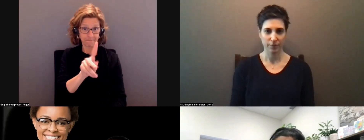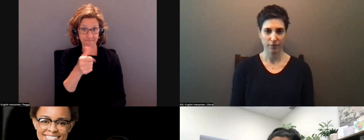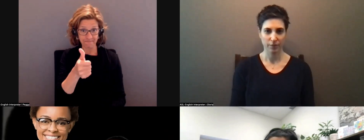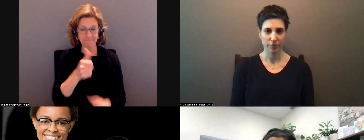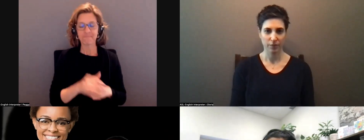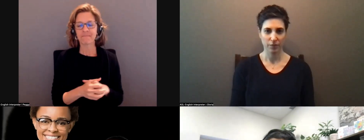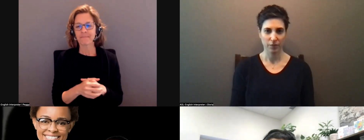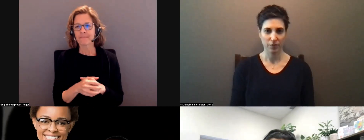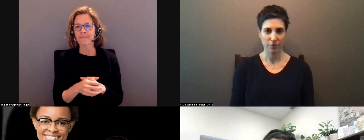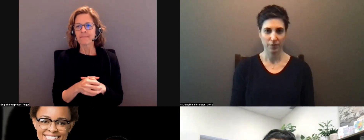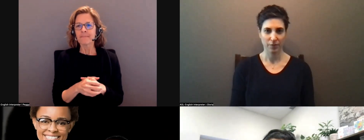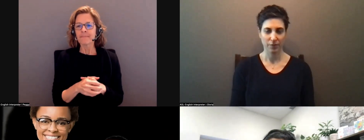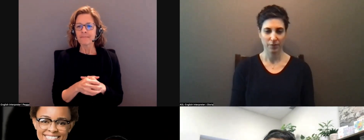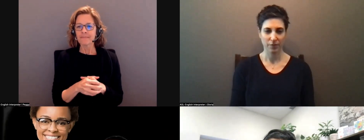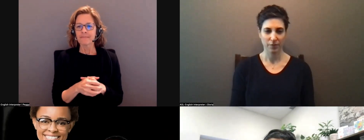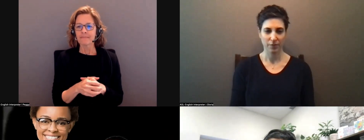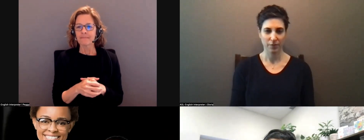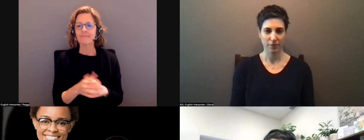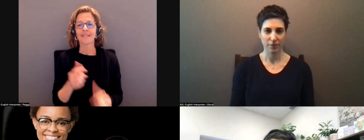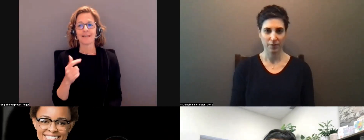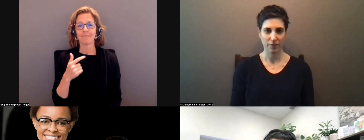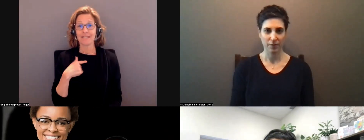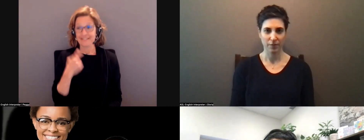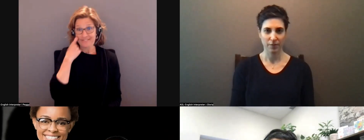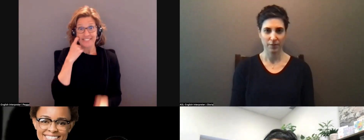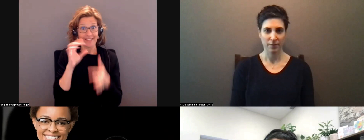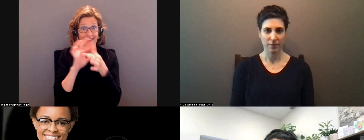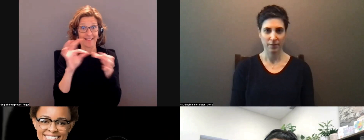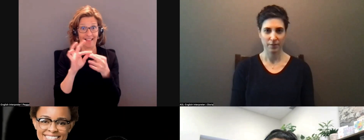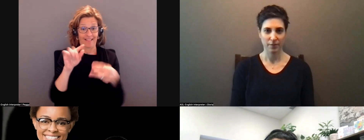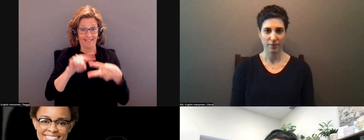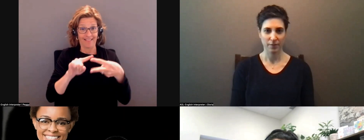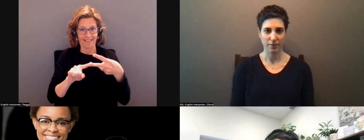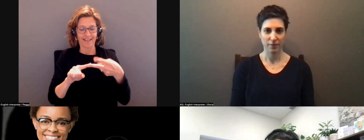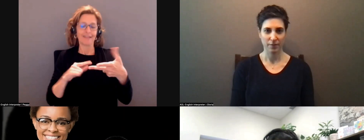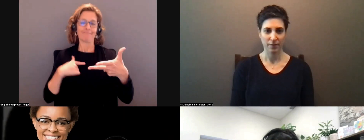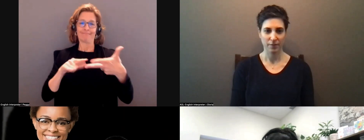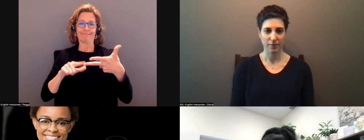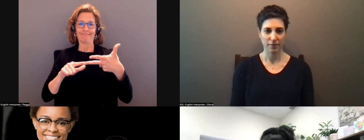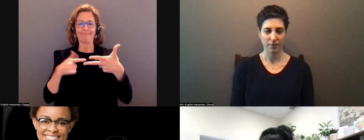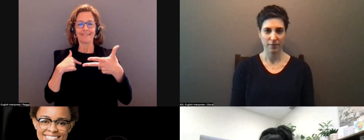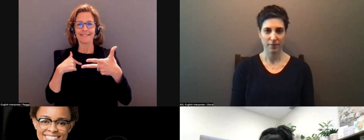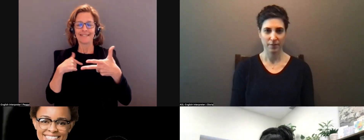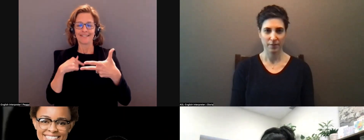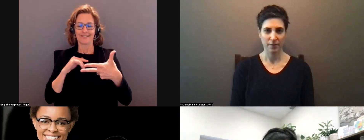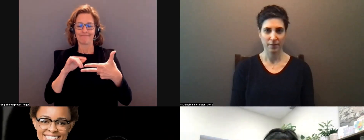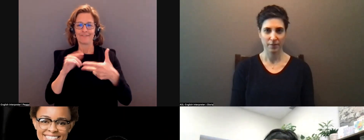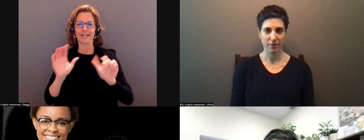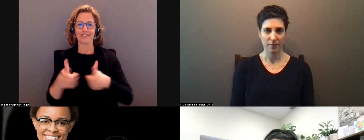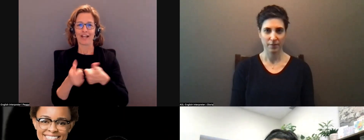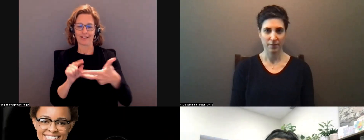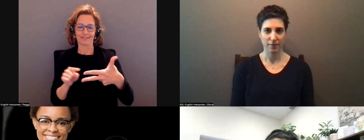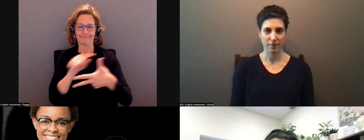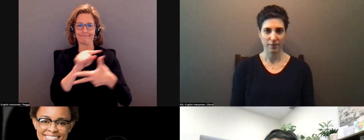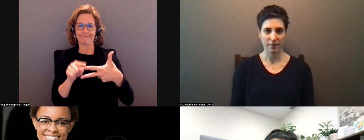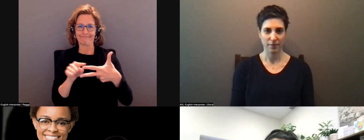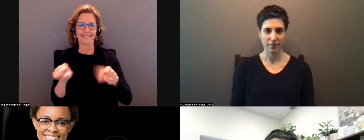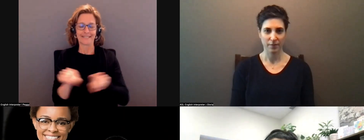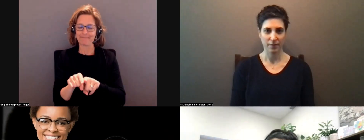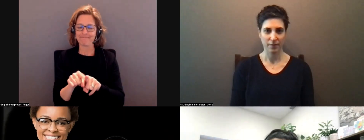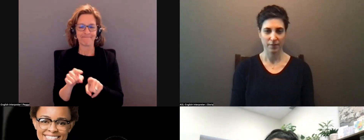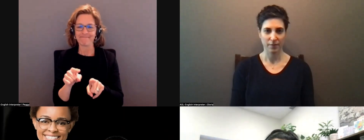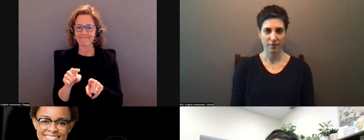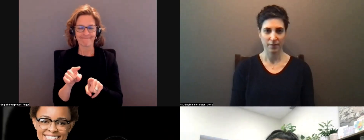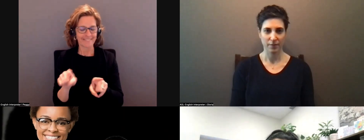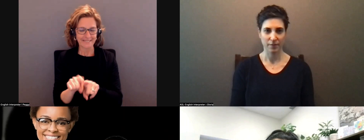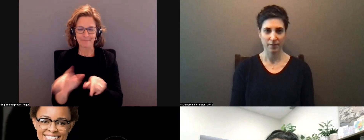Yeah, so we've had some similar challenges that we've had to overcome that both Ambreen and Anita have